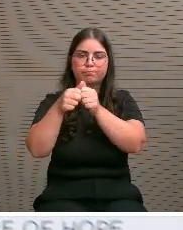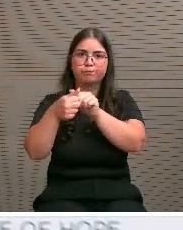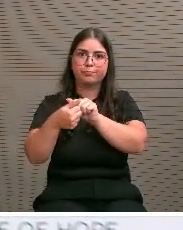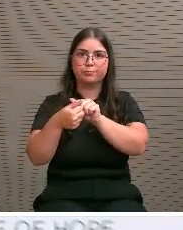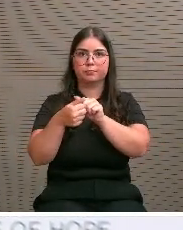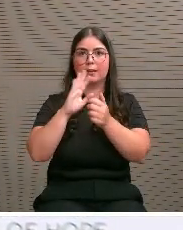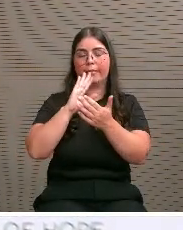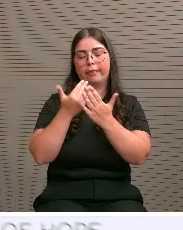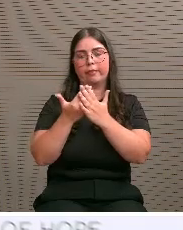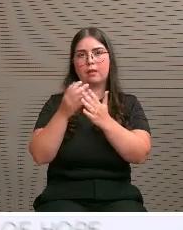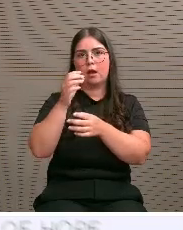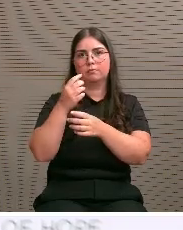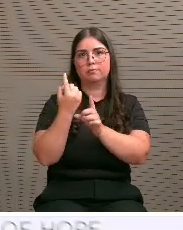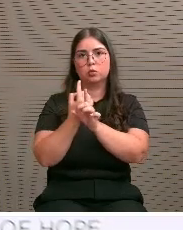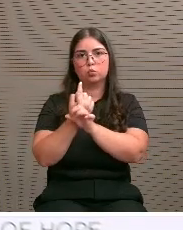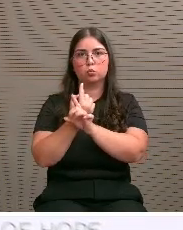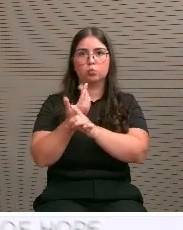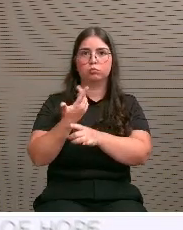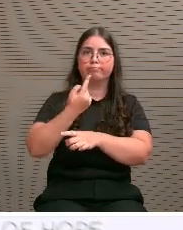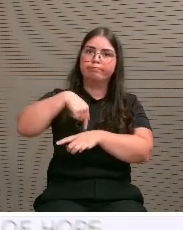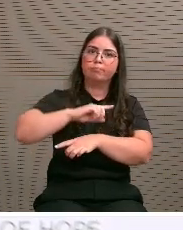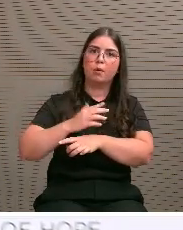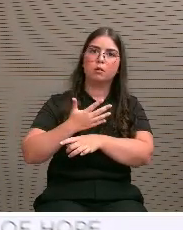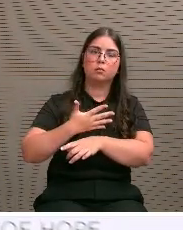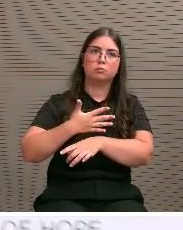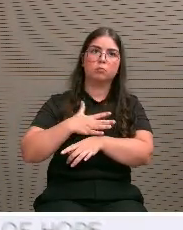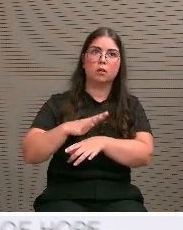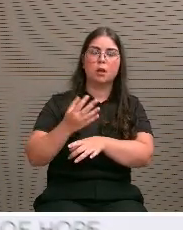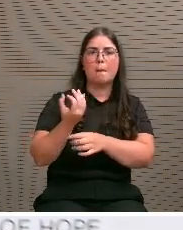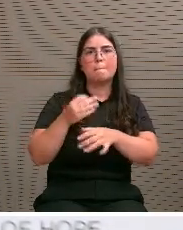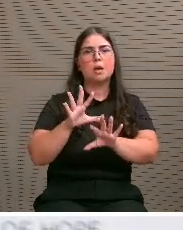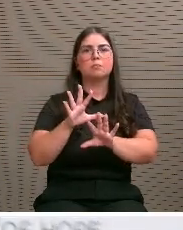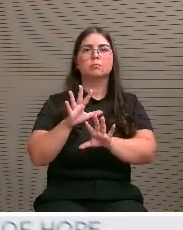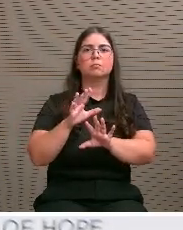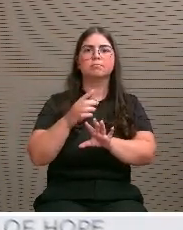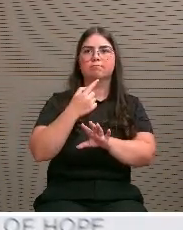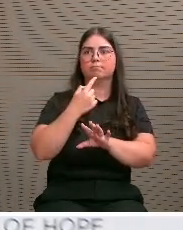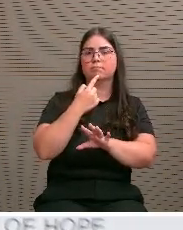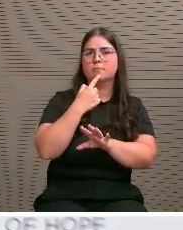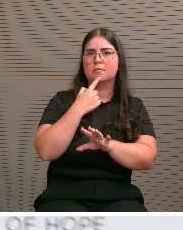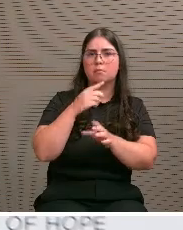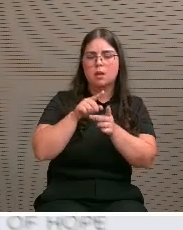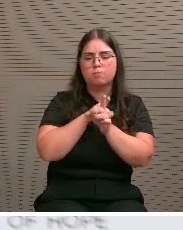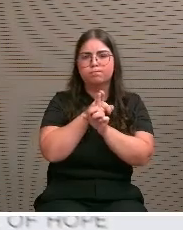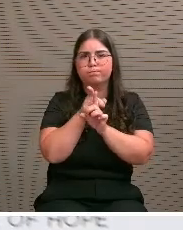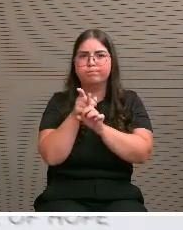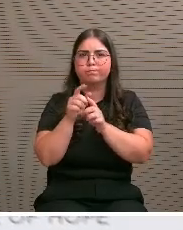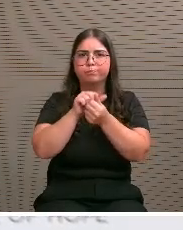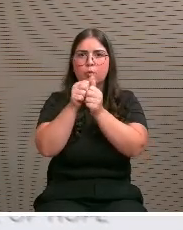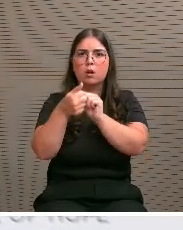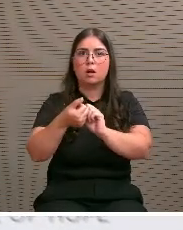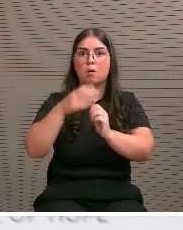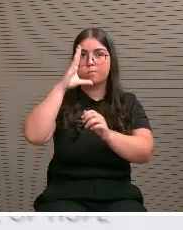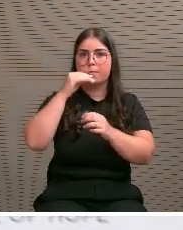went. But the nice thing was we knew what had gone into the plant. It was very precise. More recently, you've